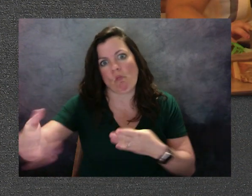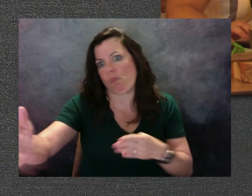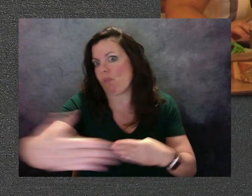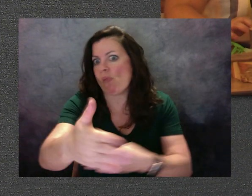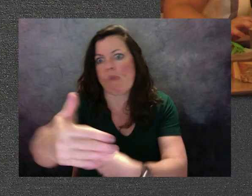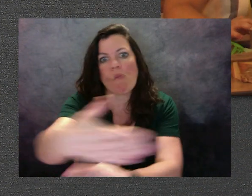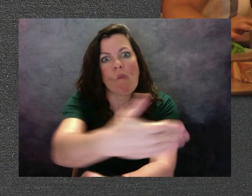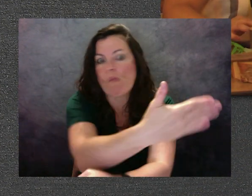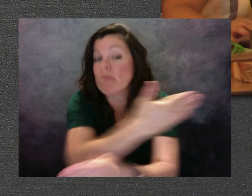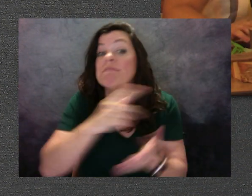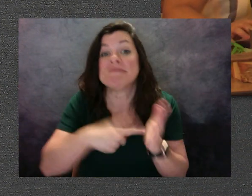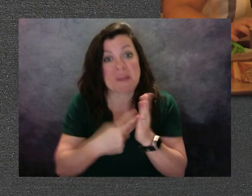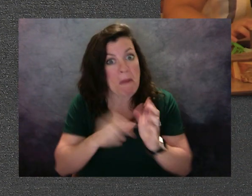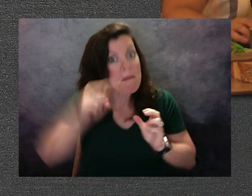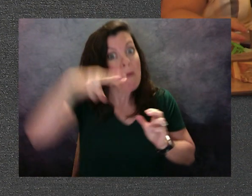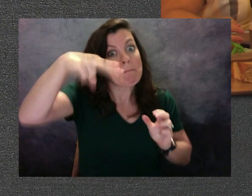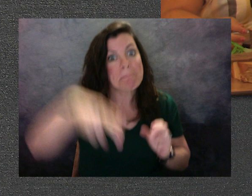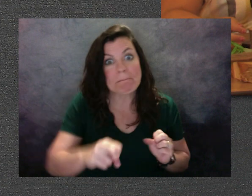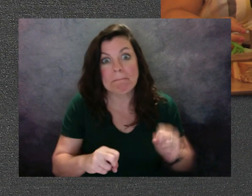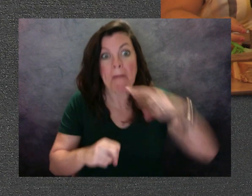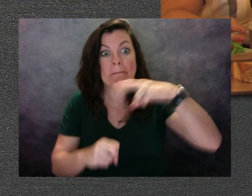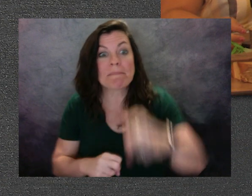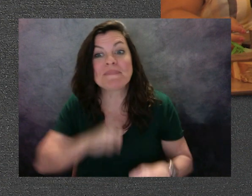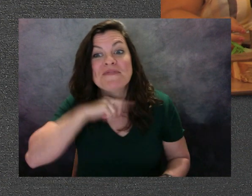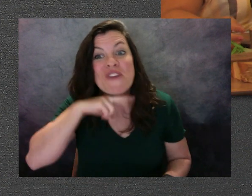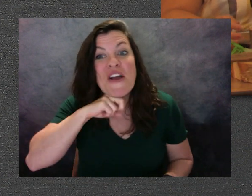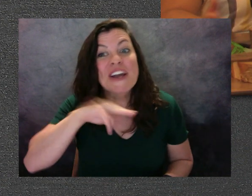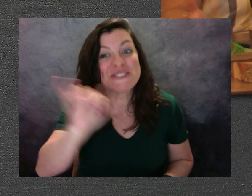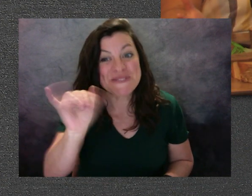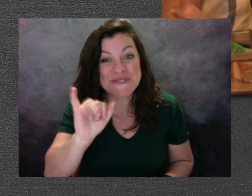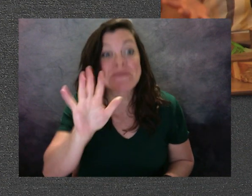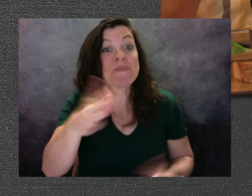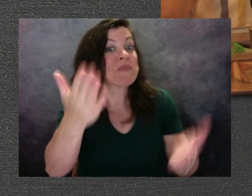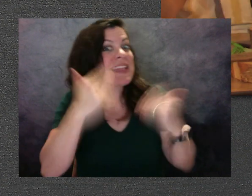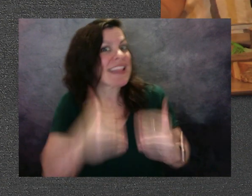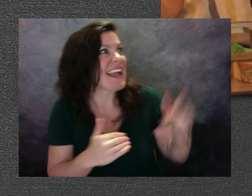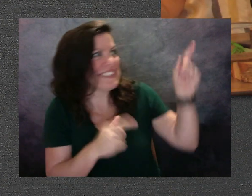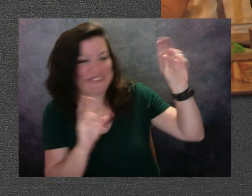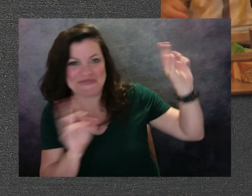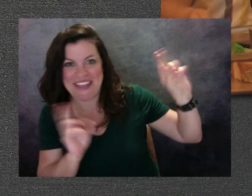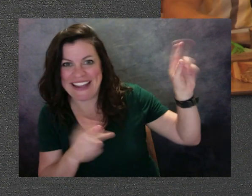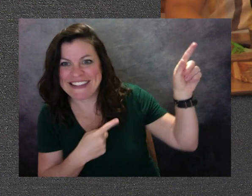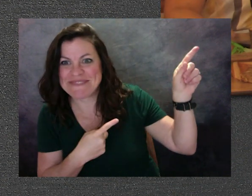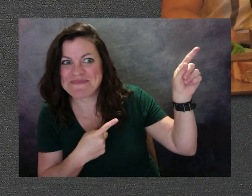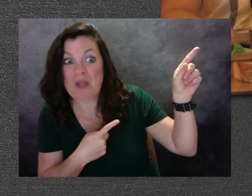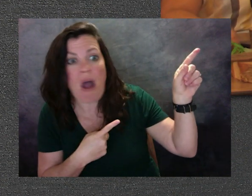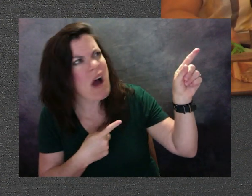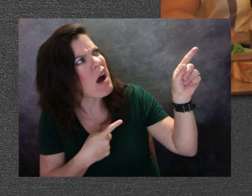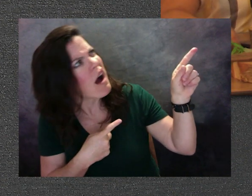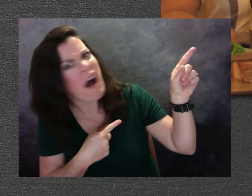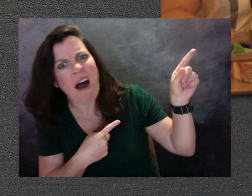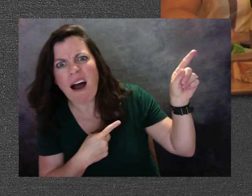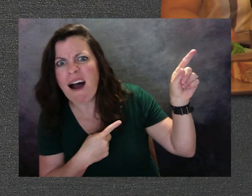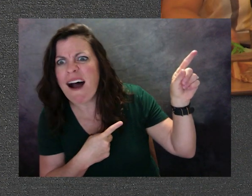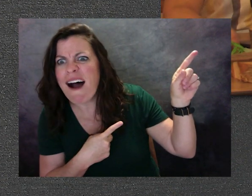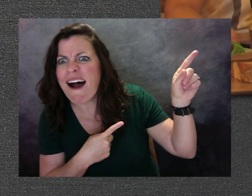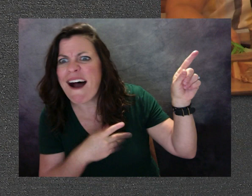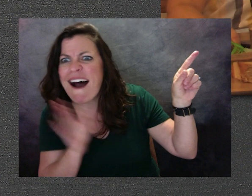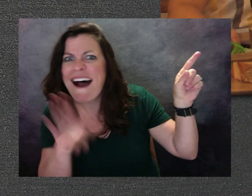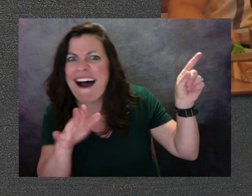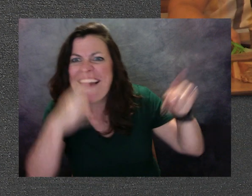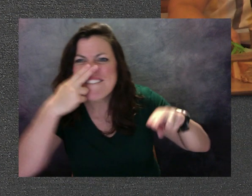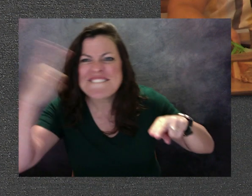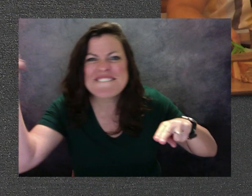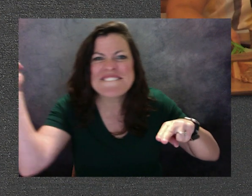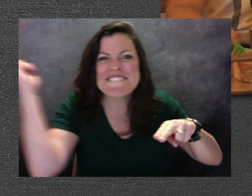is. Are we ready? All right, it's fun activities. So let's see what we have here.